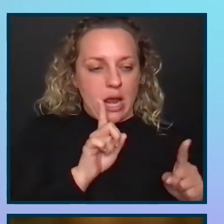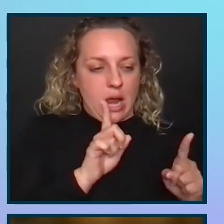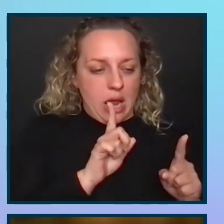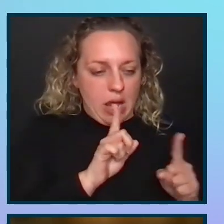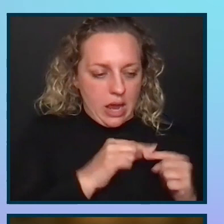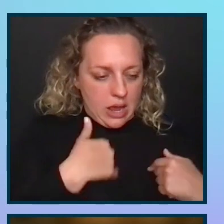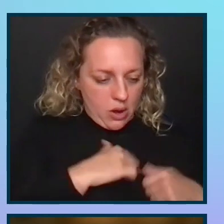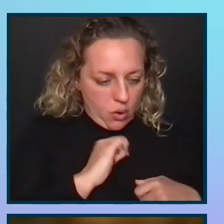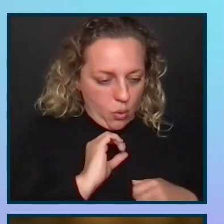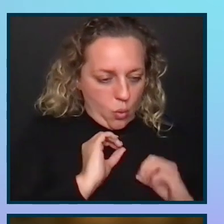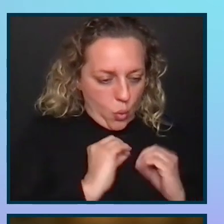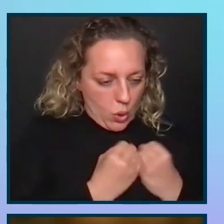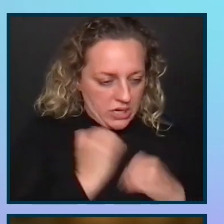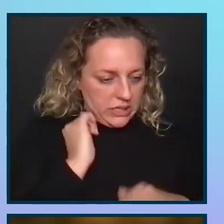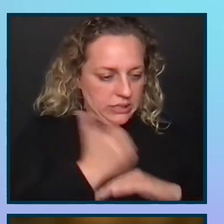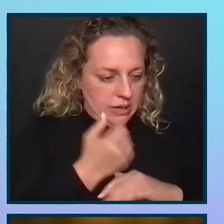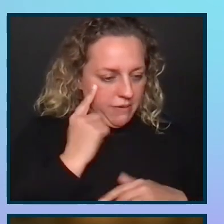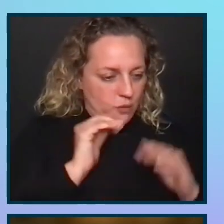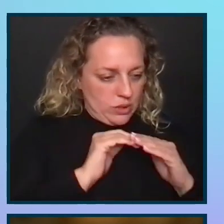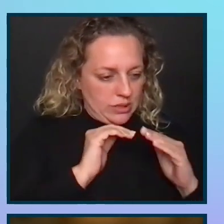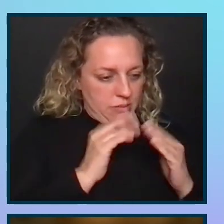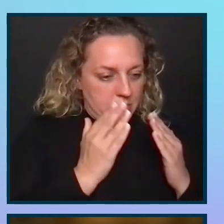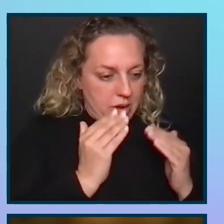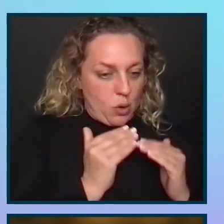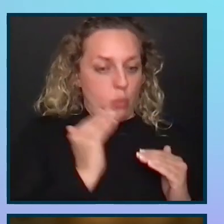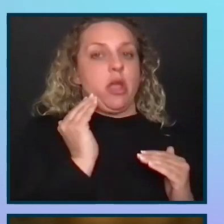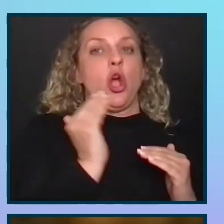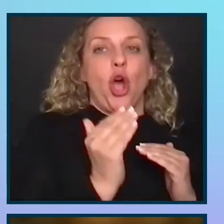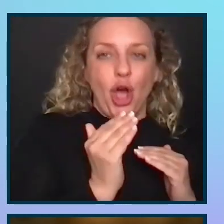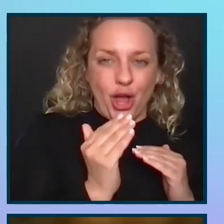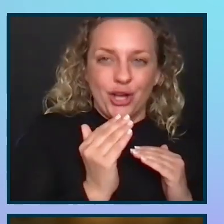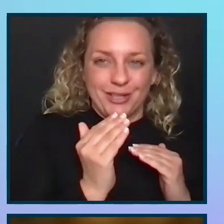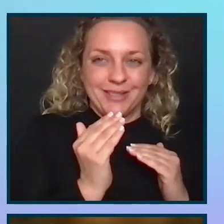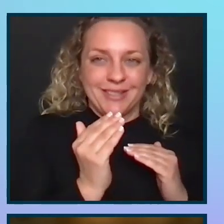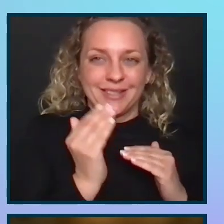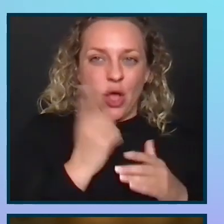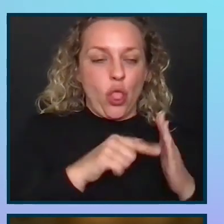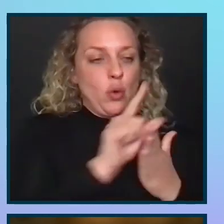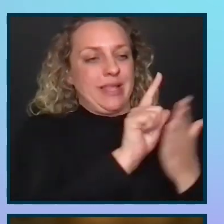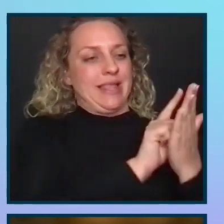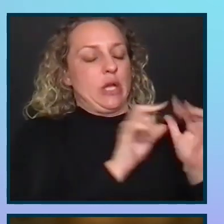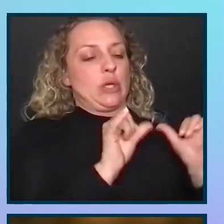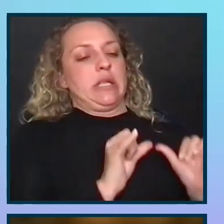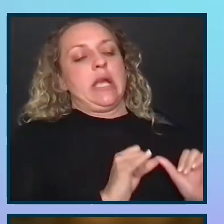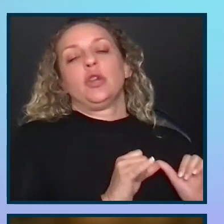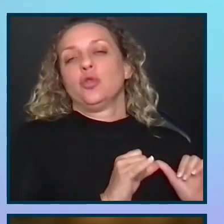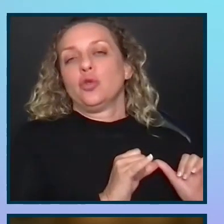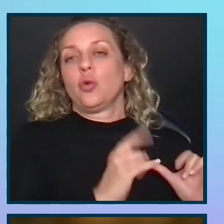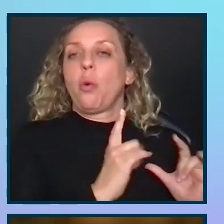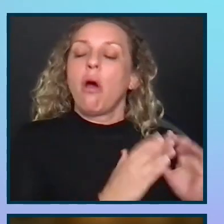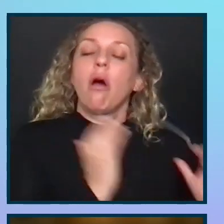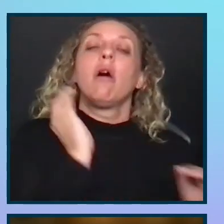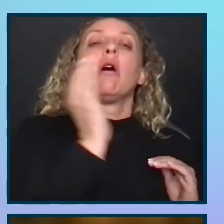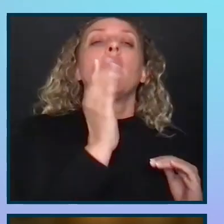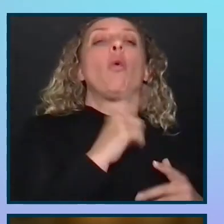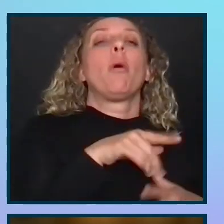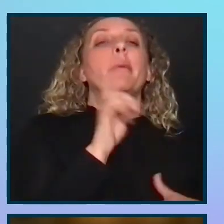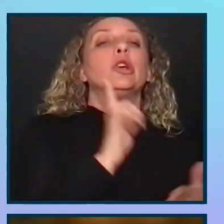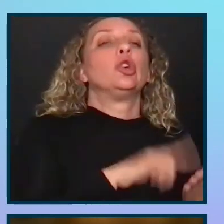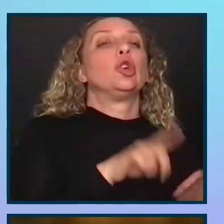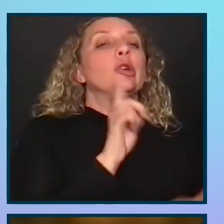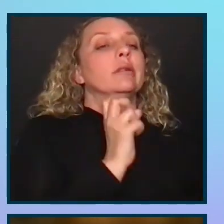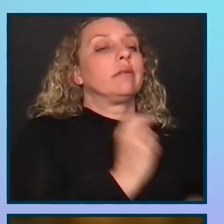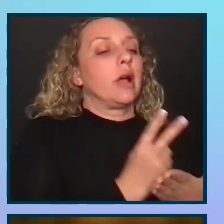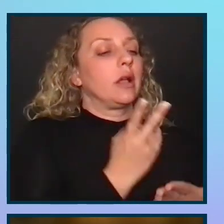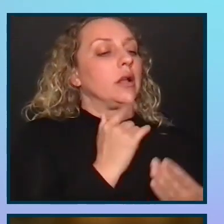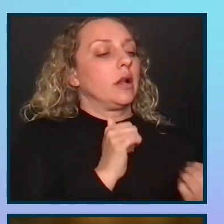we have set when it comes to accessibility that may go beyond those legal standards? And so we want to make sure we're validating and measuring